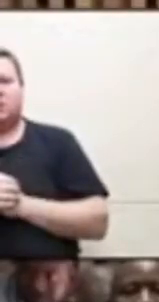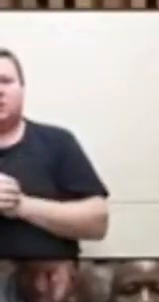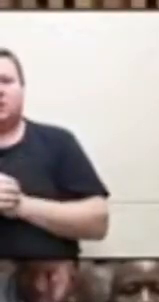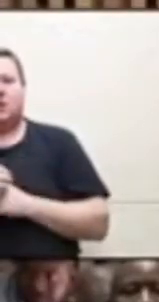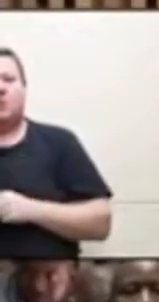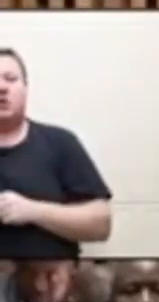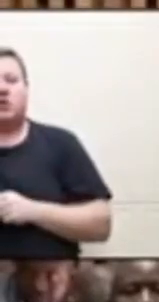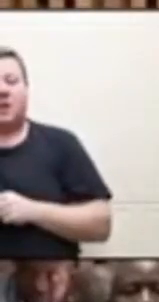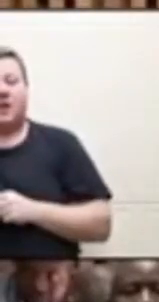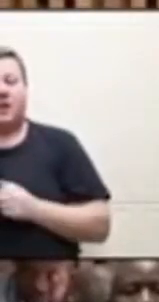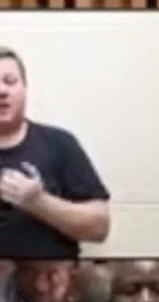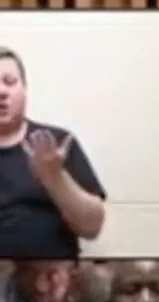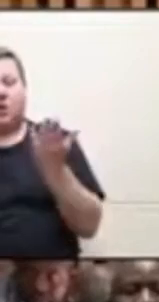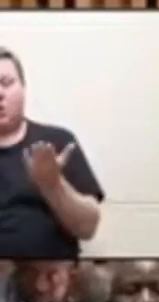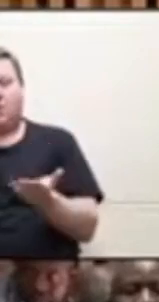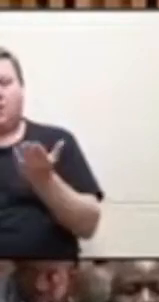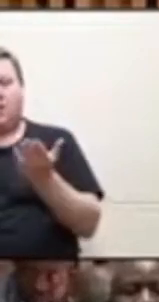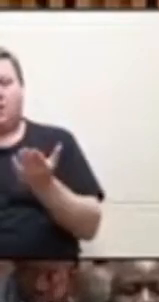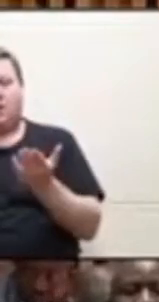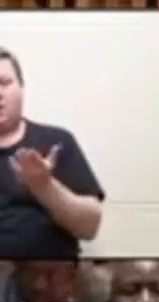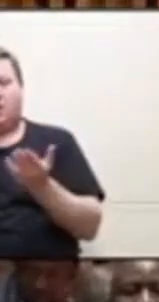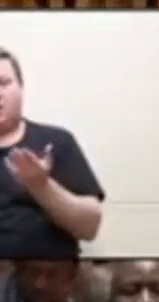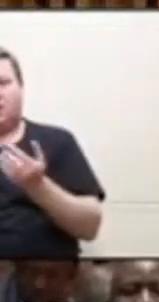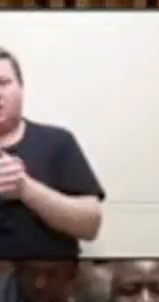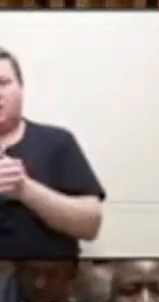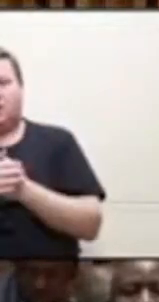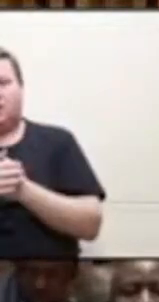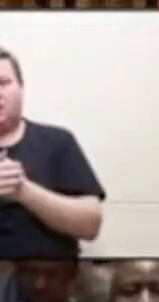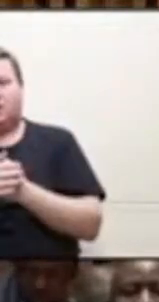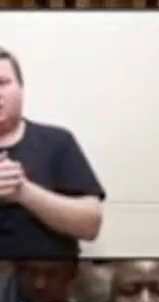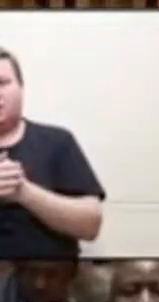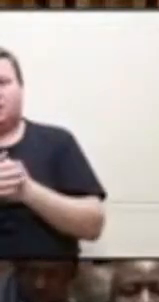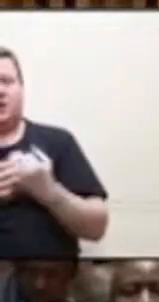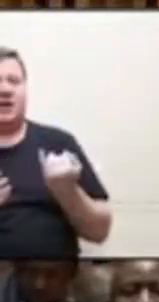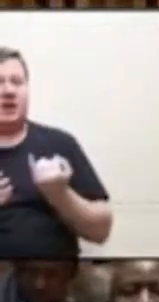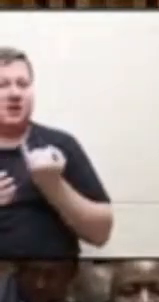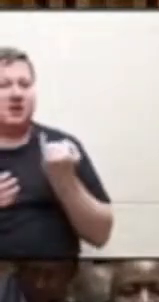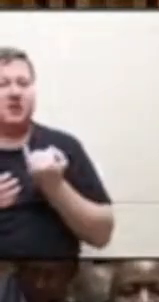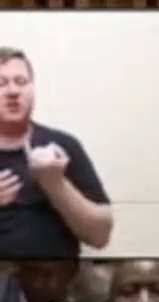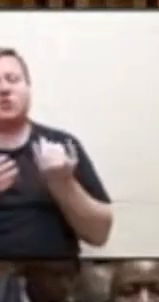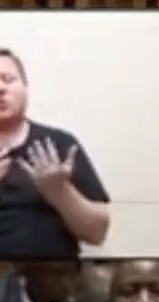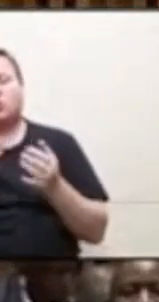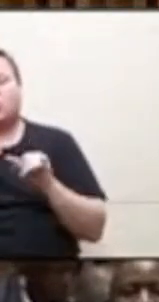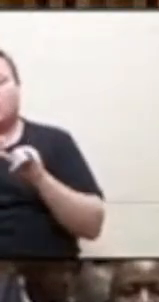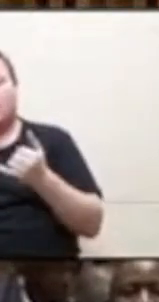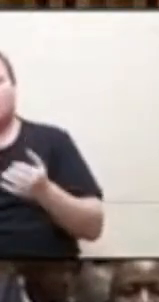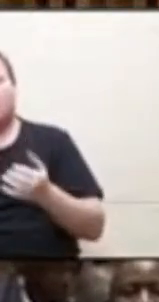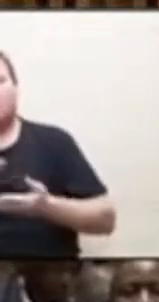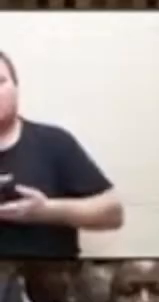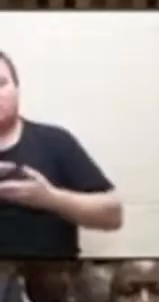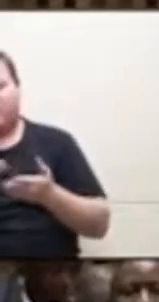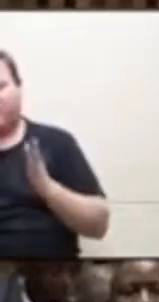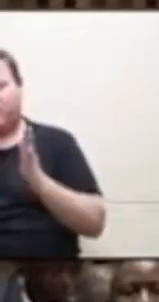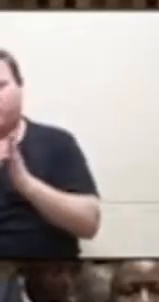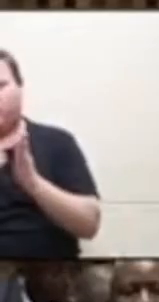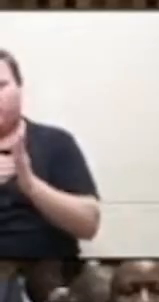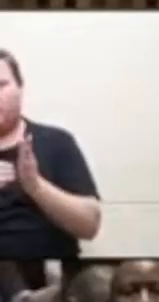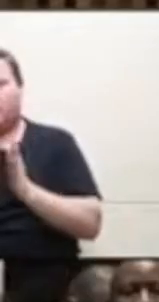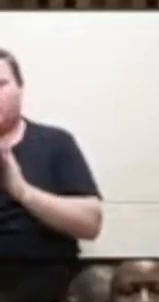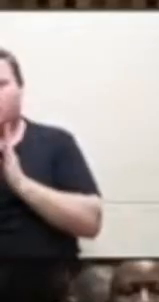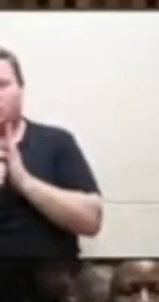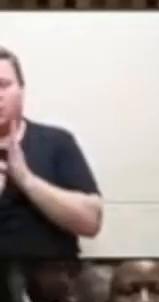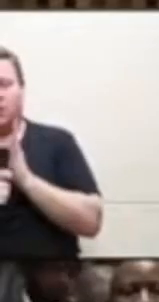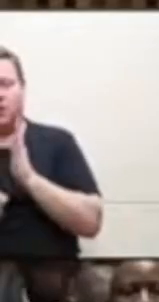that it does not knowingly appoint individuals already in its service. However, Auditor